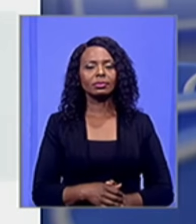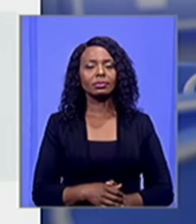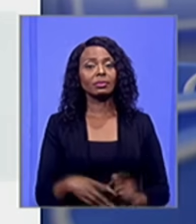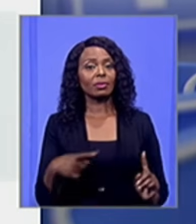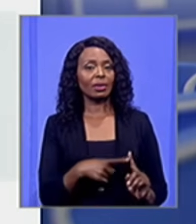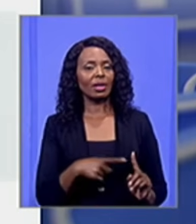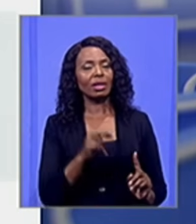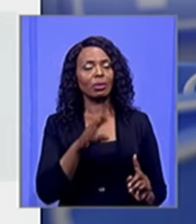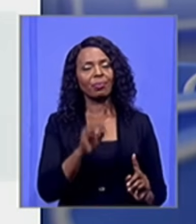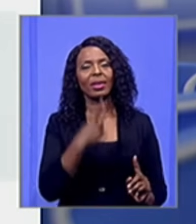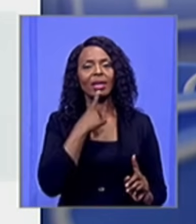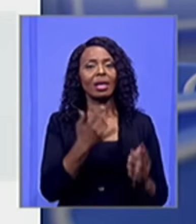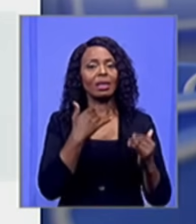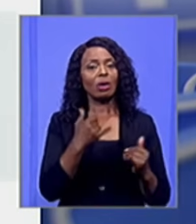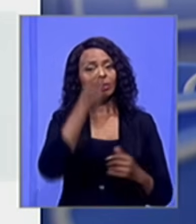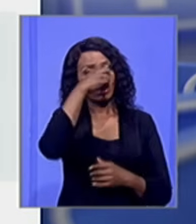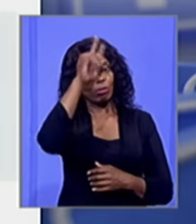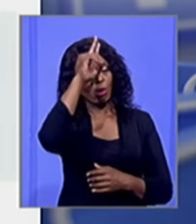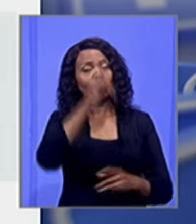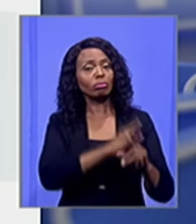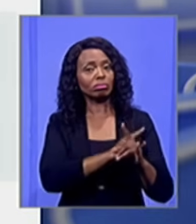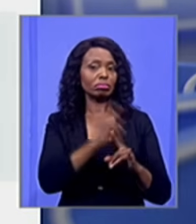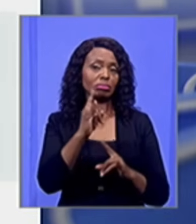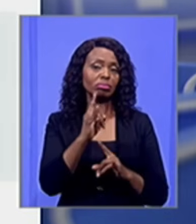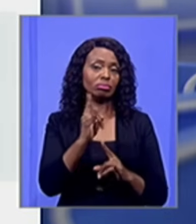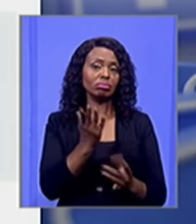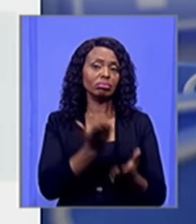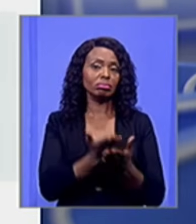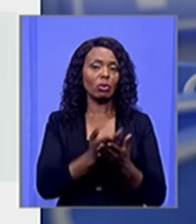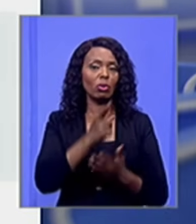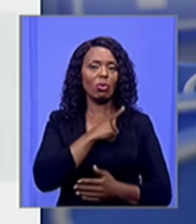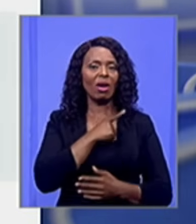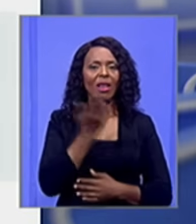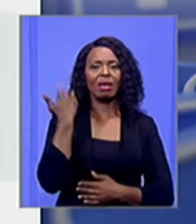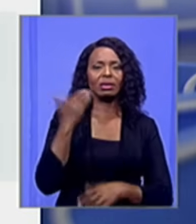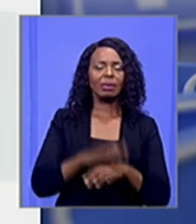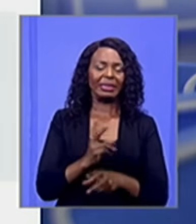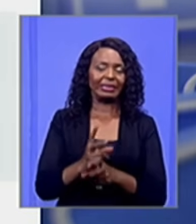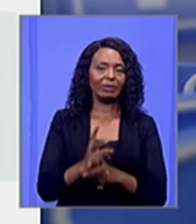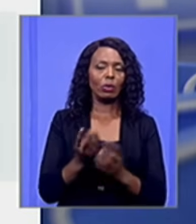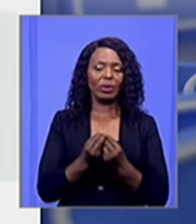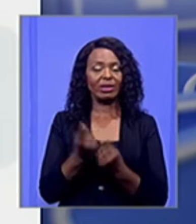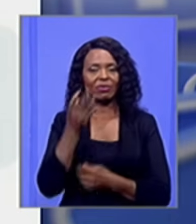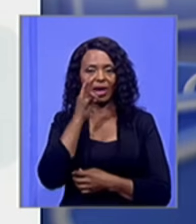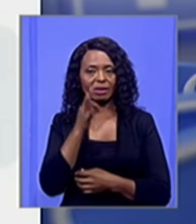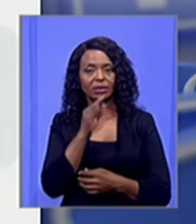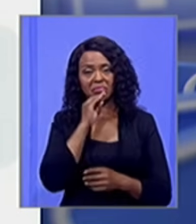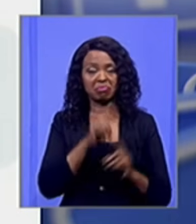Neo Mulo yena o re di-Springboks di ka nna tsa hlolwa hobane se bile le papadi e boima le France.